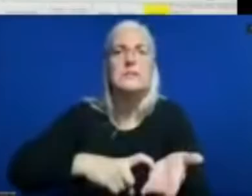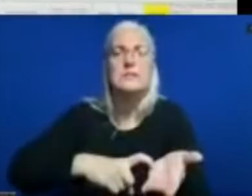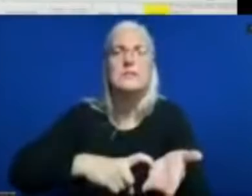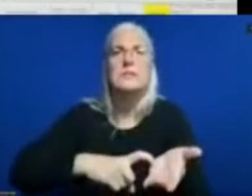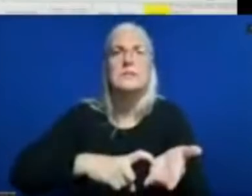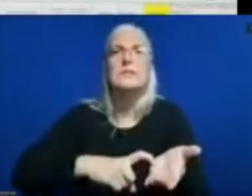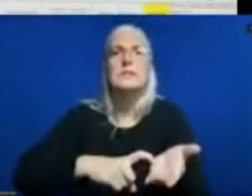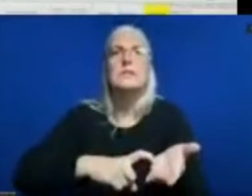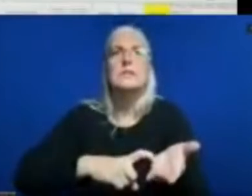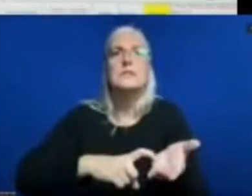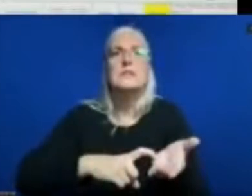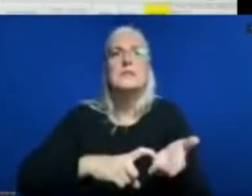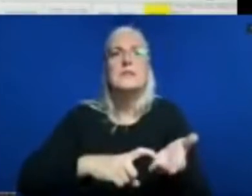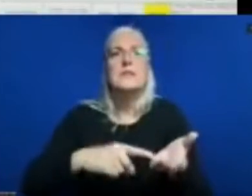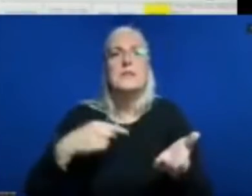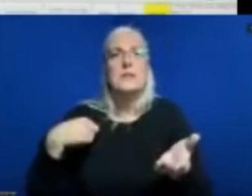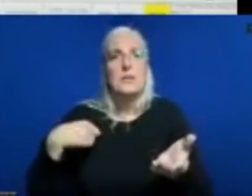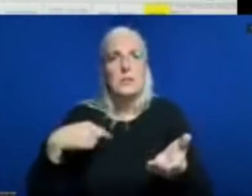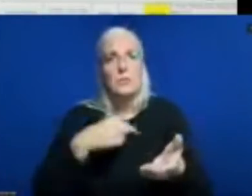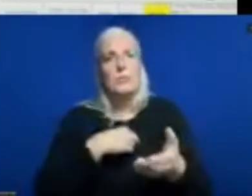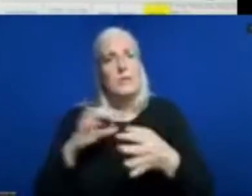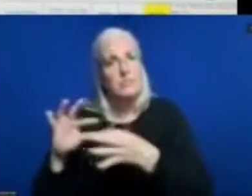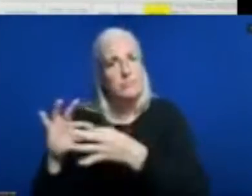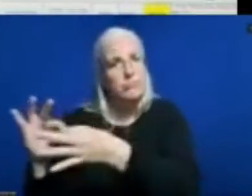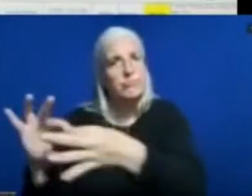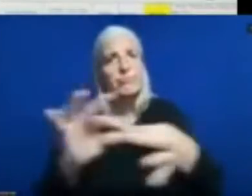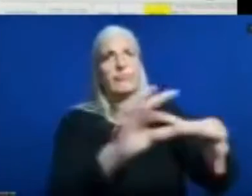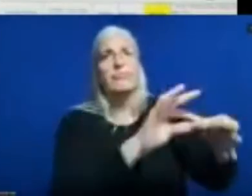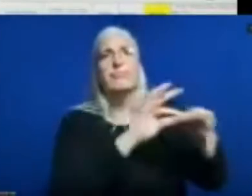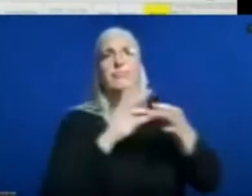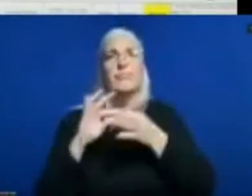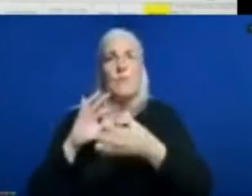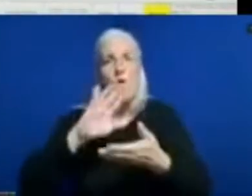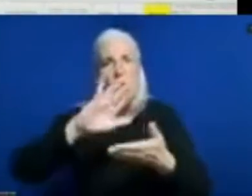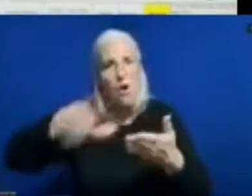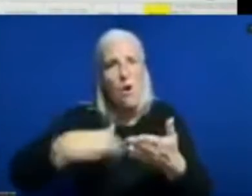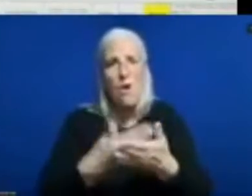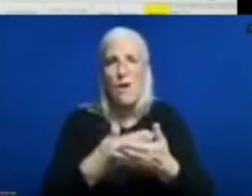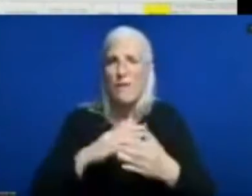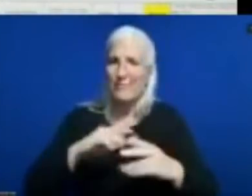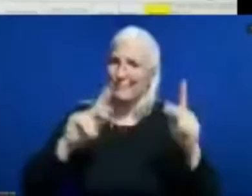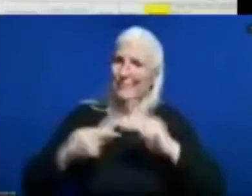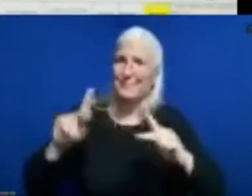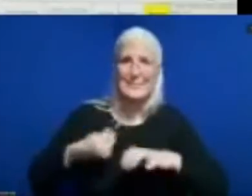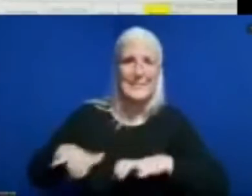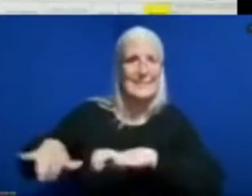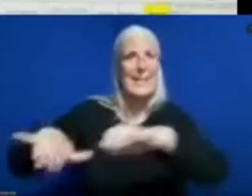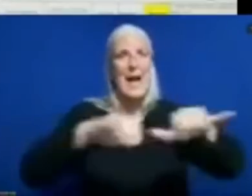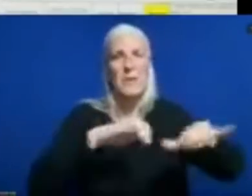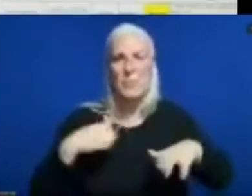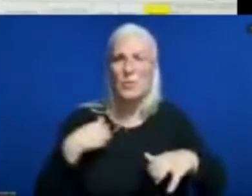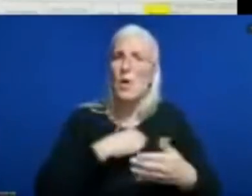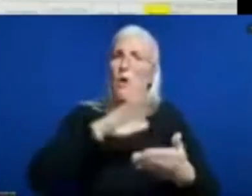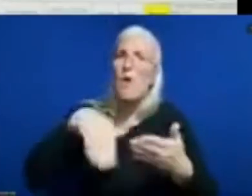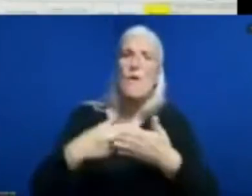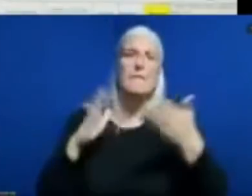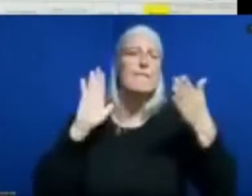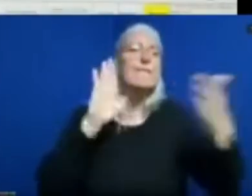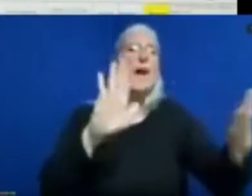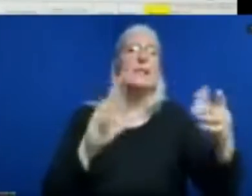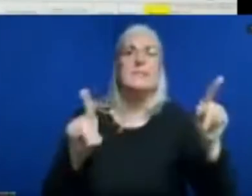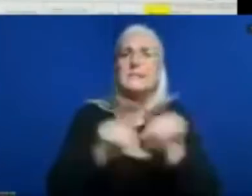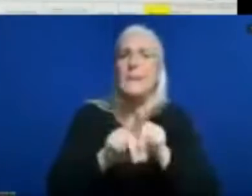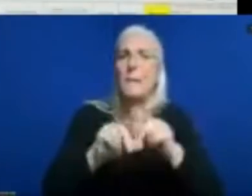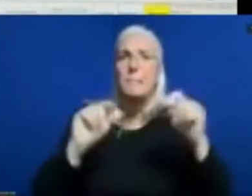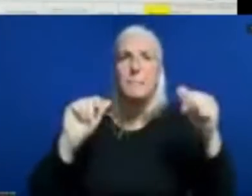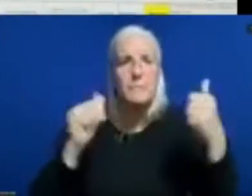a common challenge and a common fire. And just appreciate the challenges that the communities in